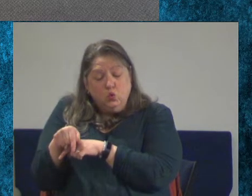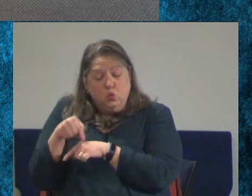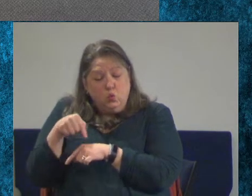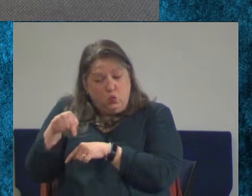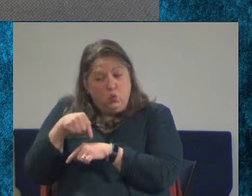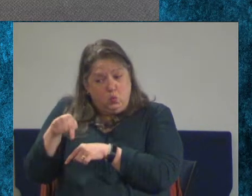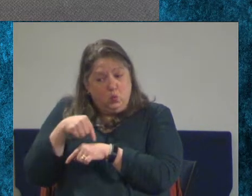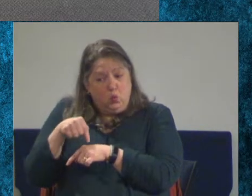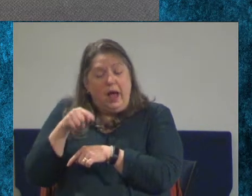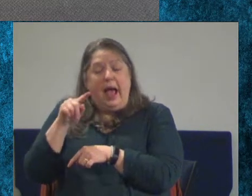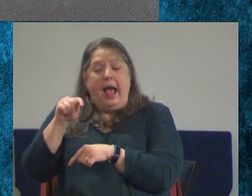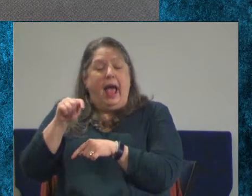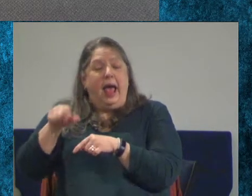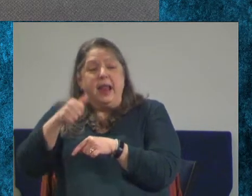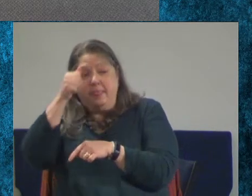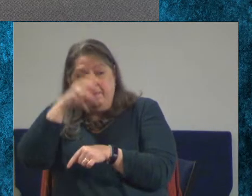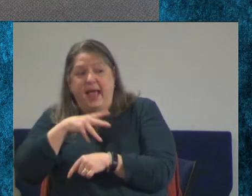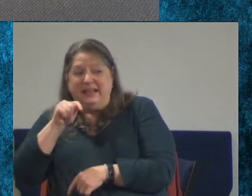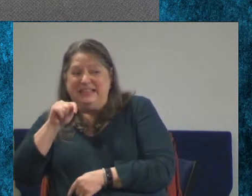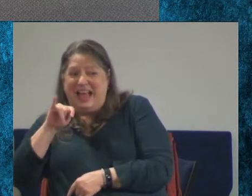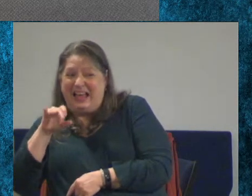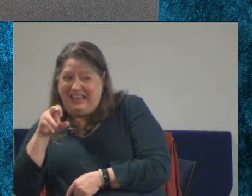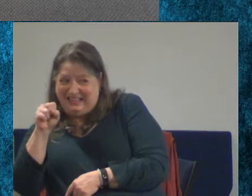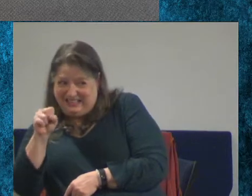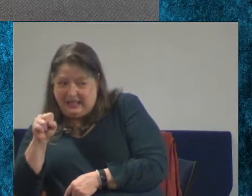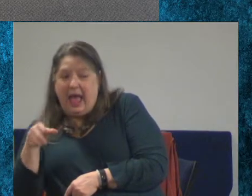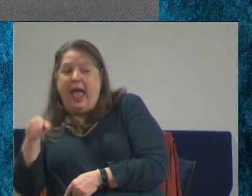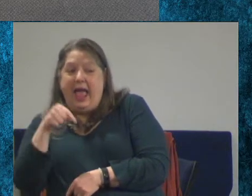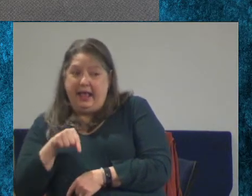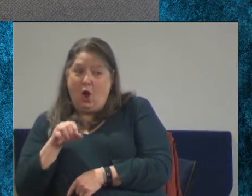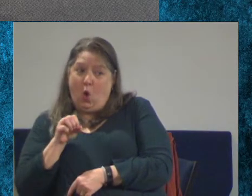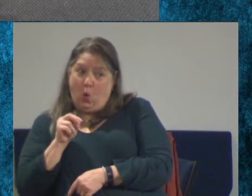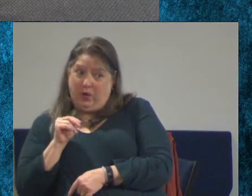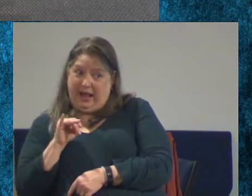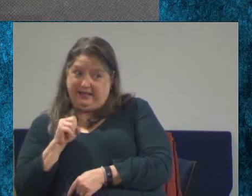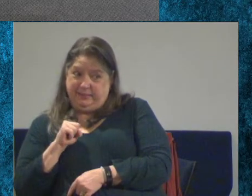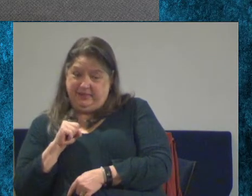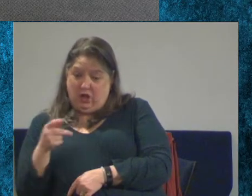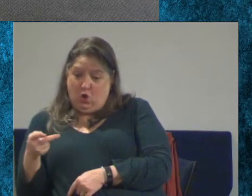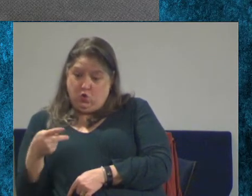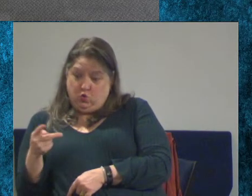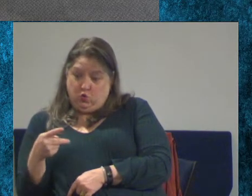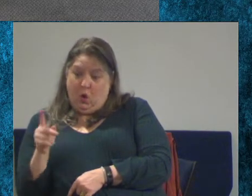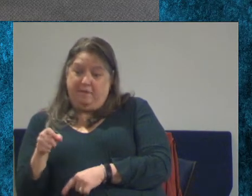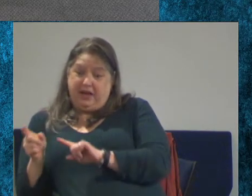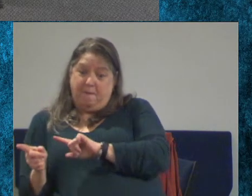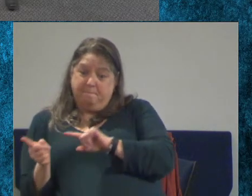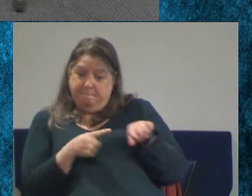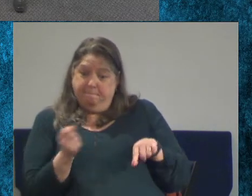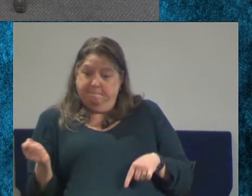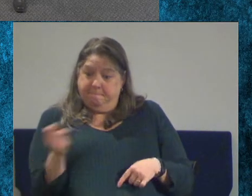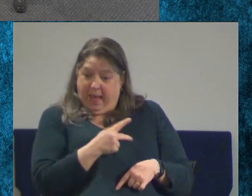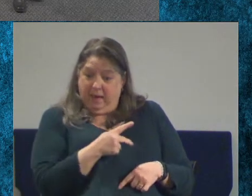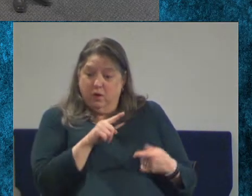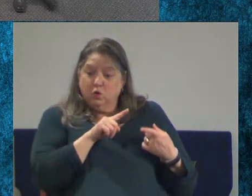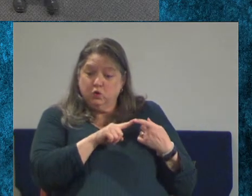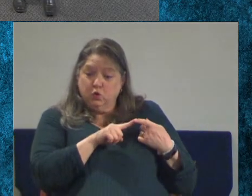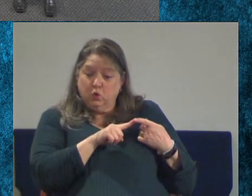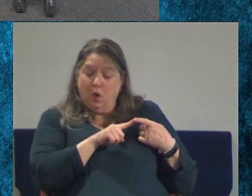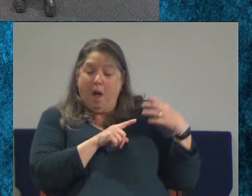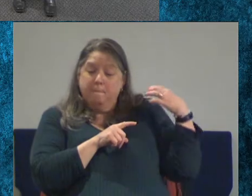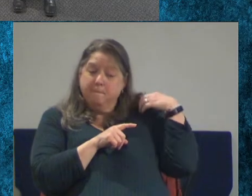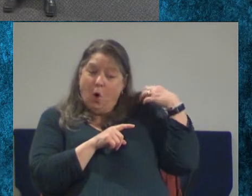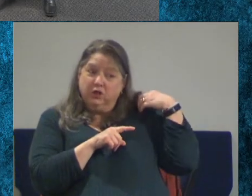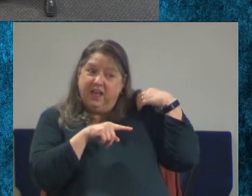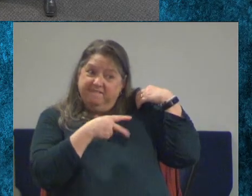and resolve an issue, an unfinished business between Onesimus and Philemon.